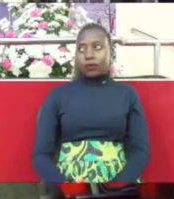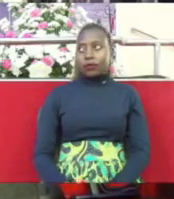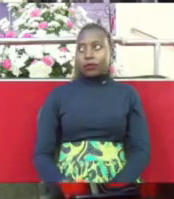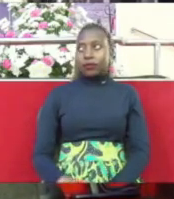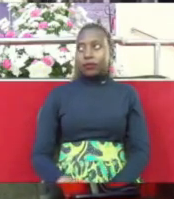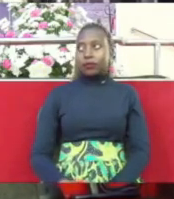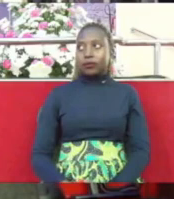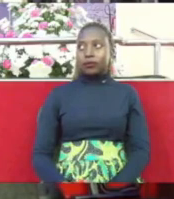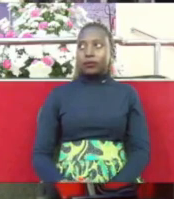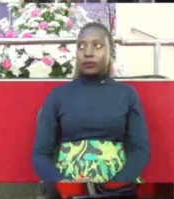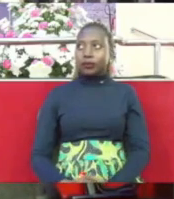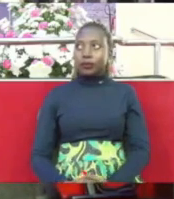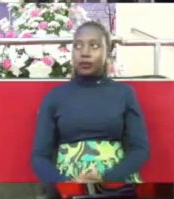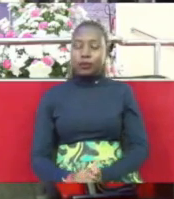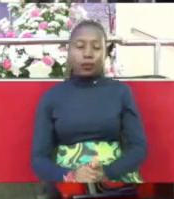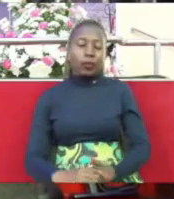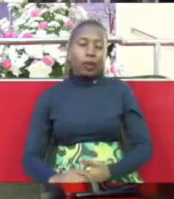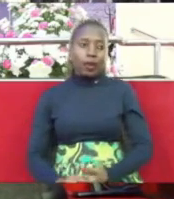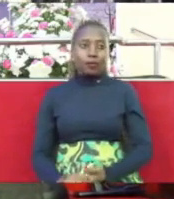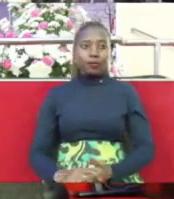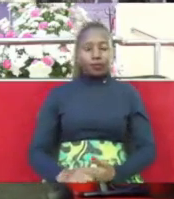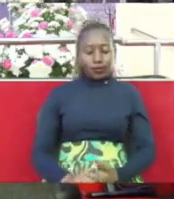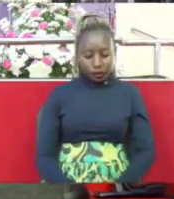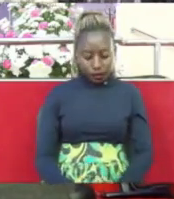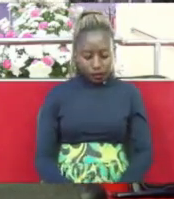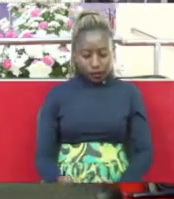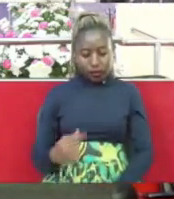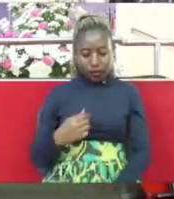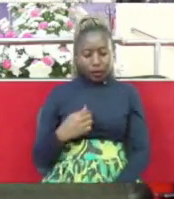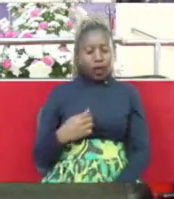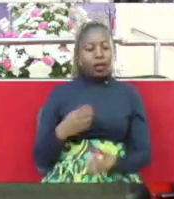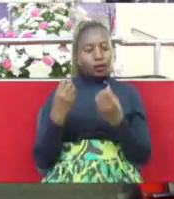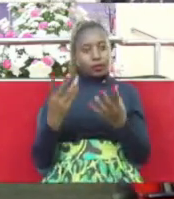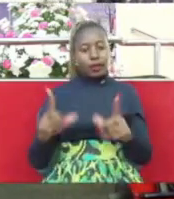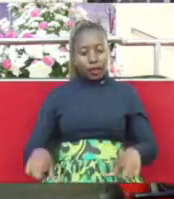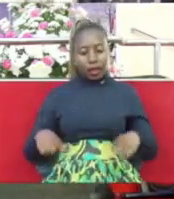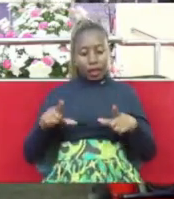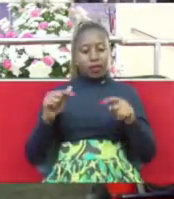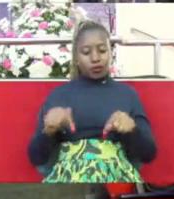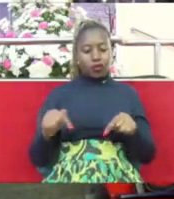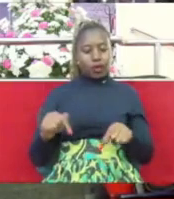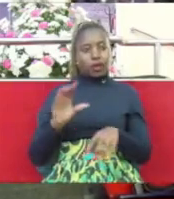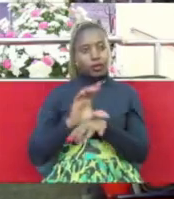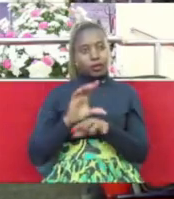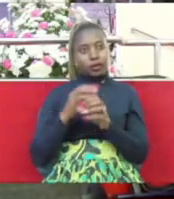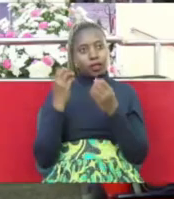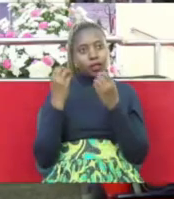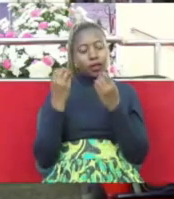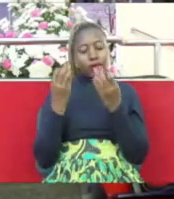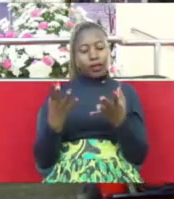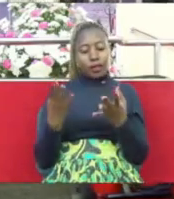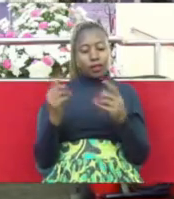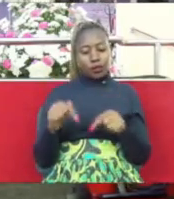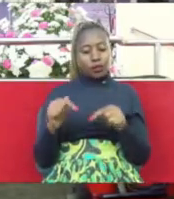read something and the author was saying that in many lives today and in many churches today, the Holy Spirit excused himself